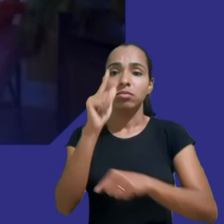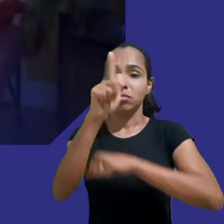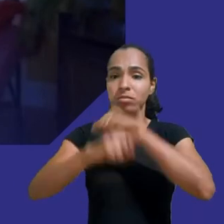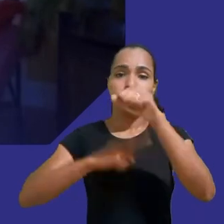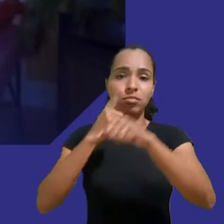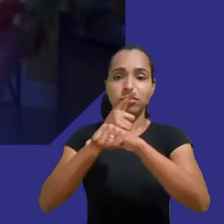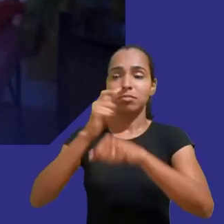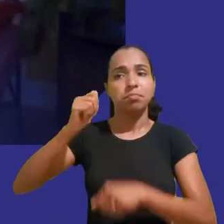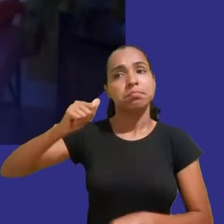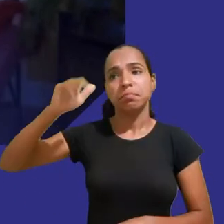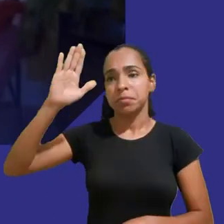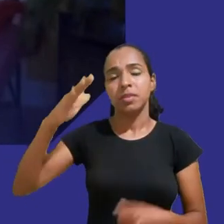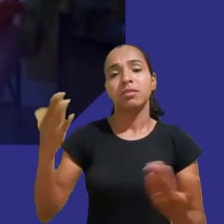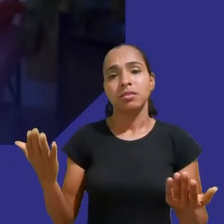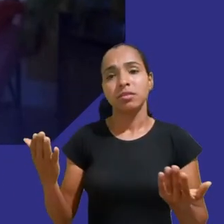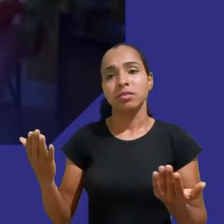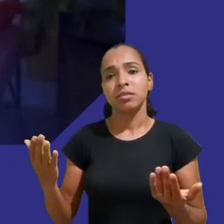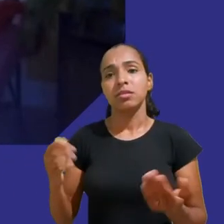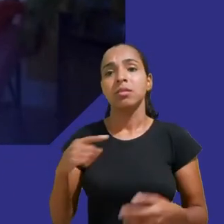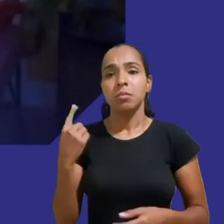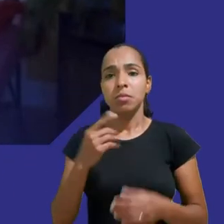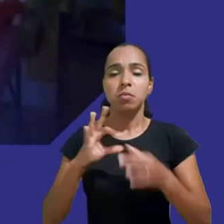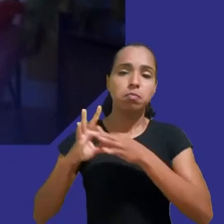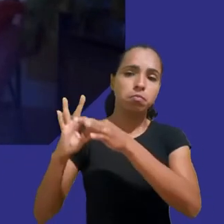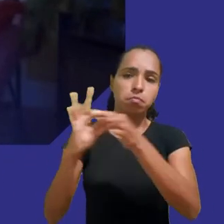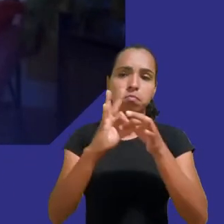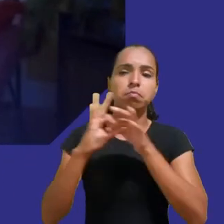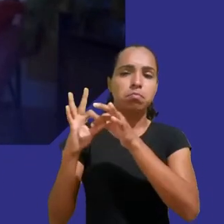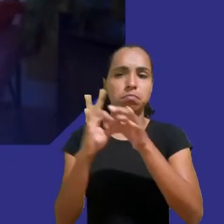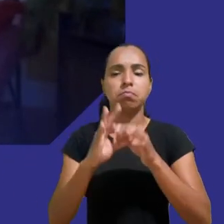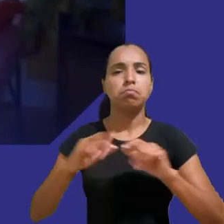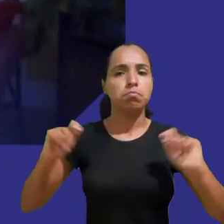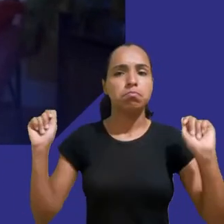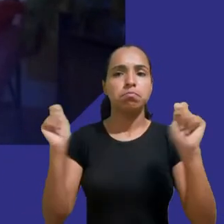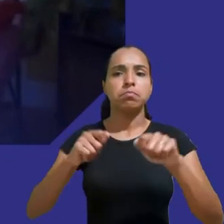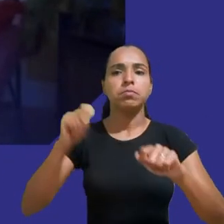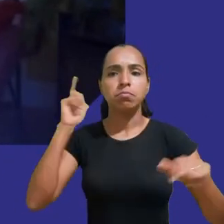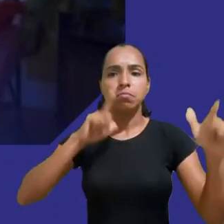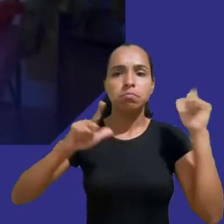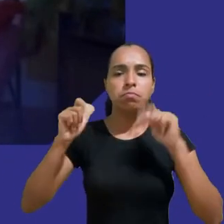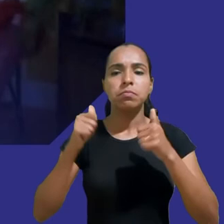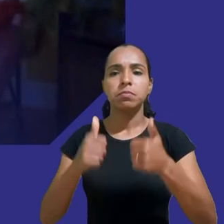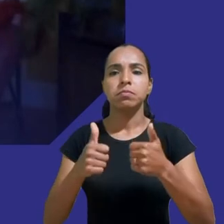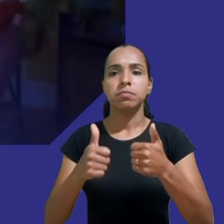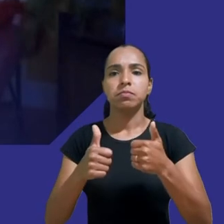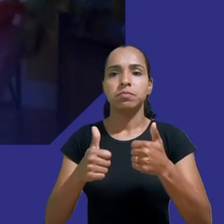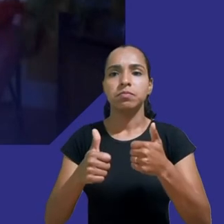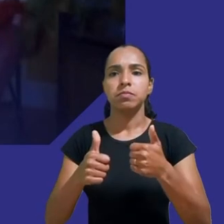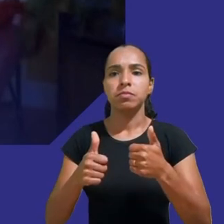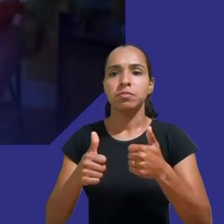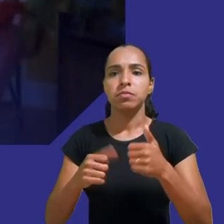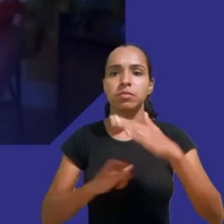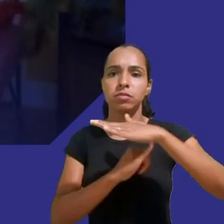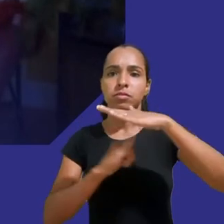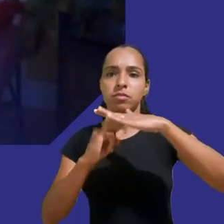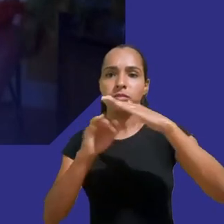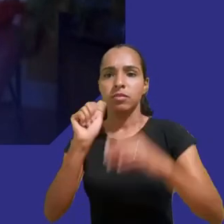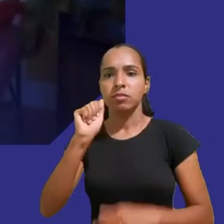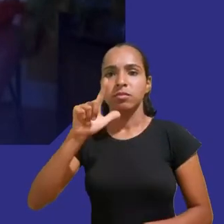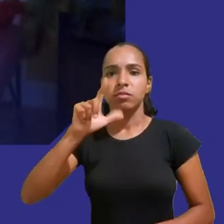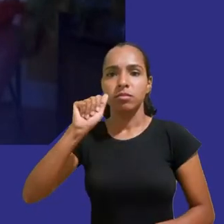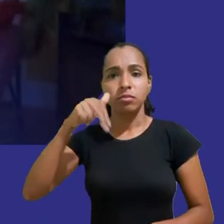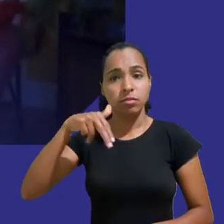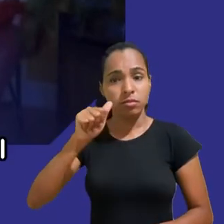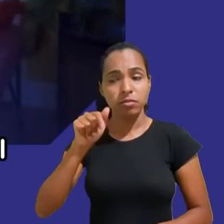on coffee for their staff each year and yet together we're having an incredible impact our friends in Alana have